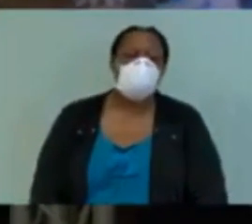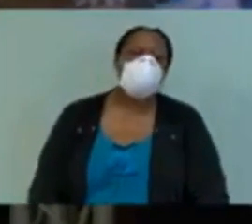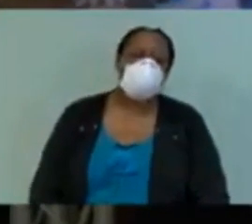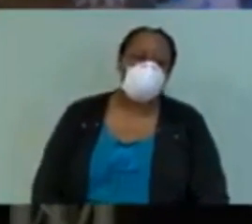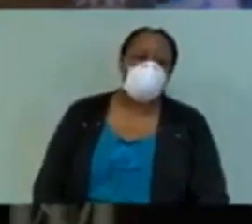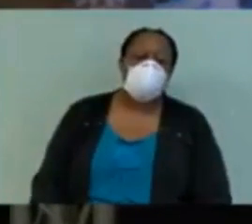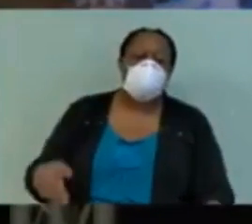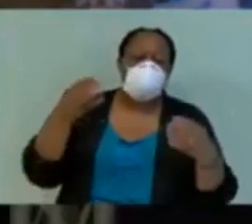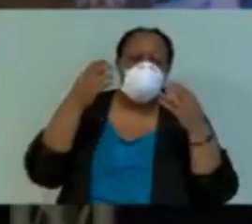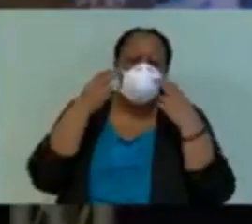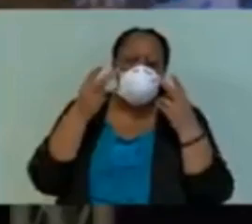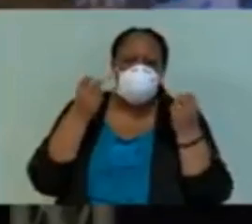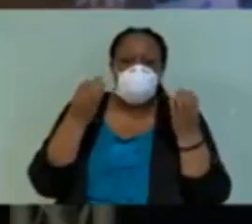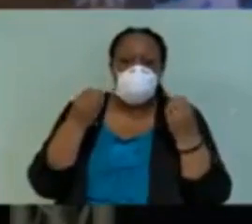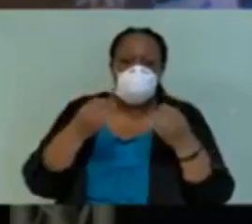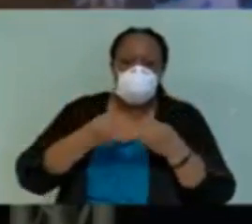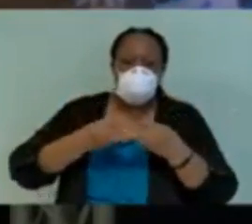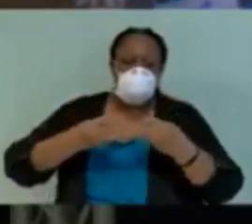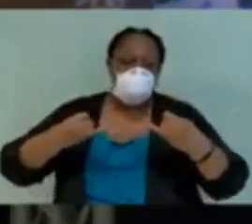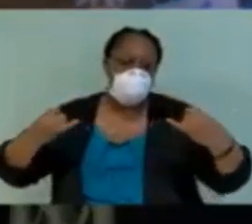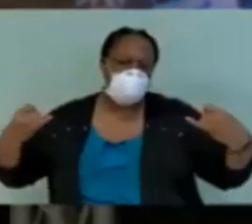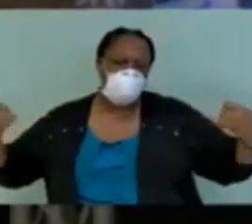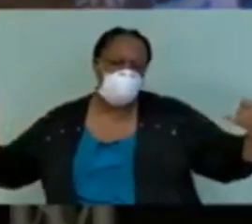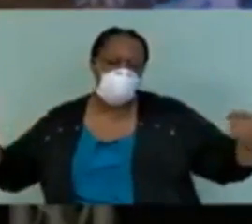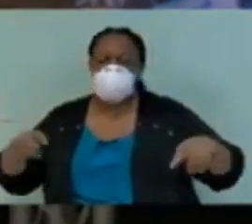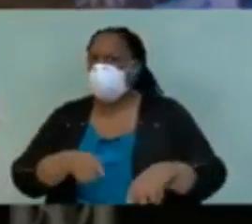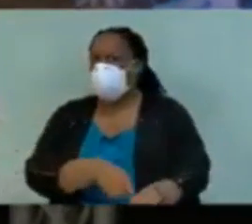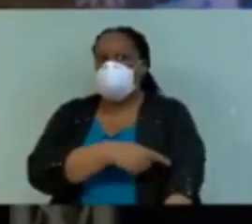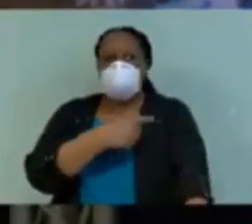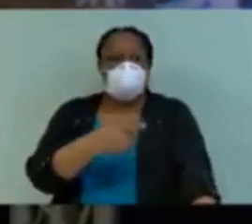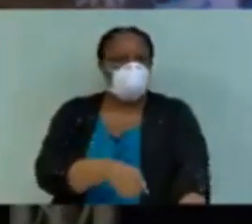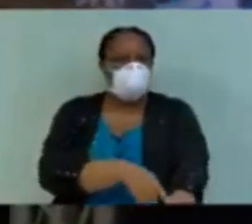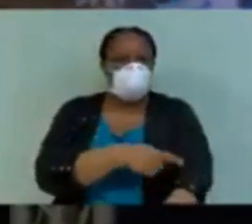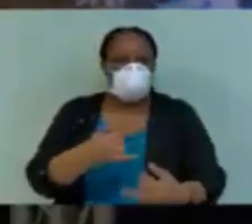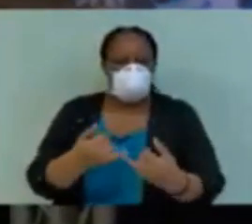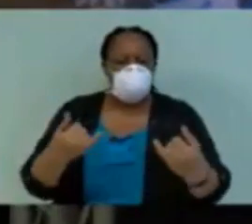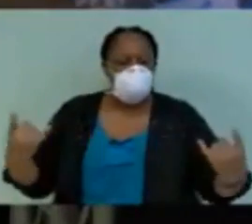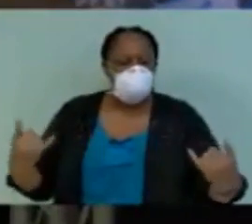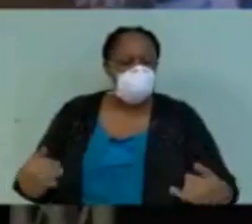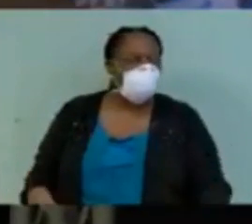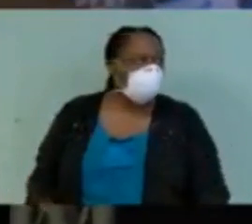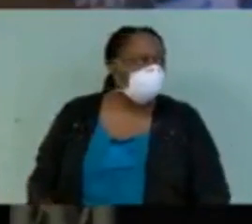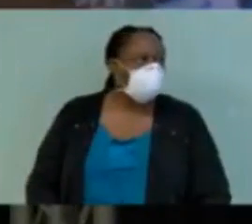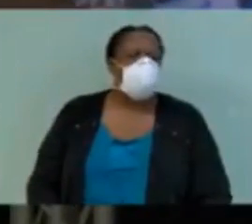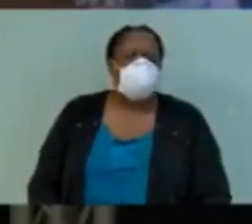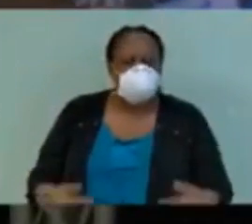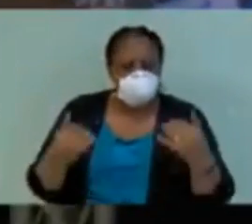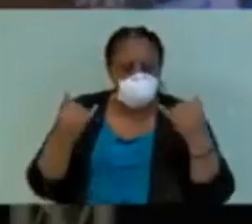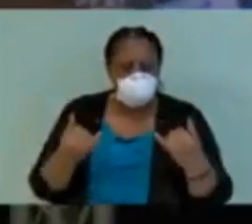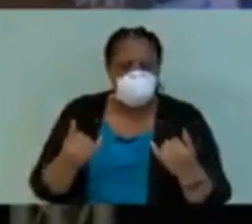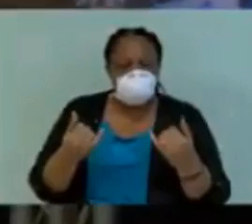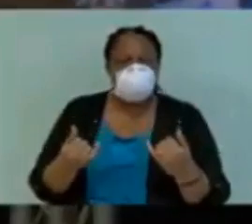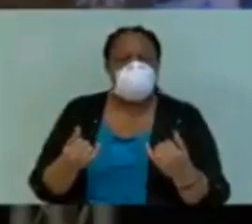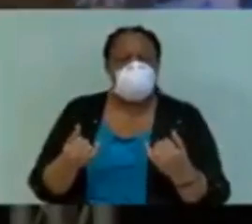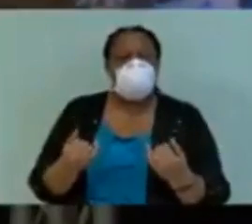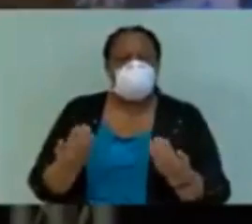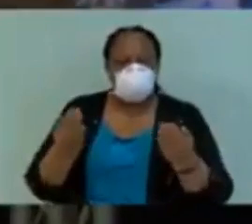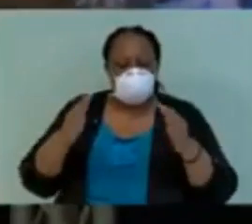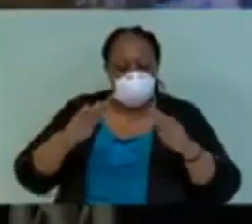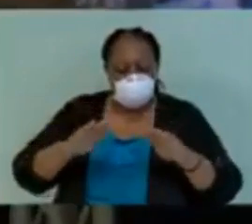of the imposition of the curfew were the most challenging times for the COVID-19 task force,